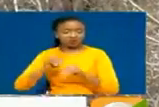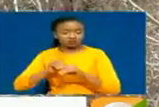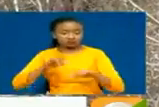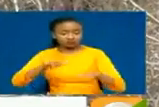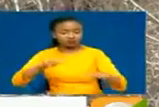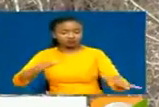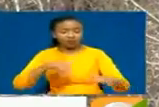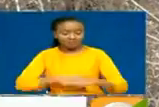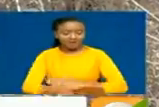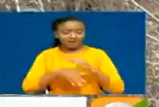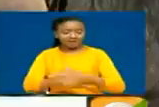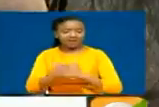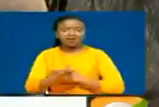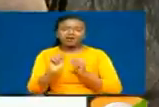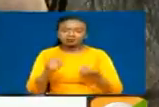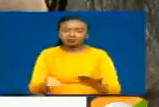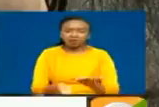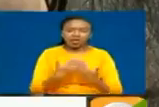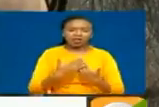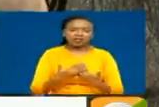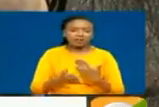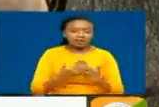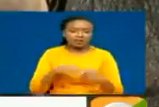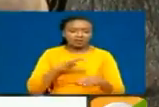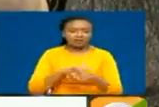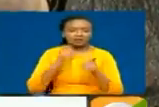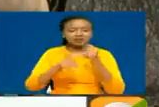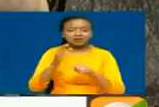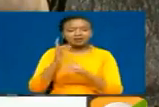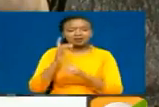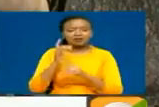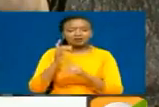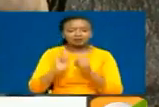climate-tolerant animal could cut down on deficit of camel milk in Marsabit and